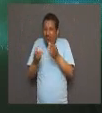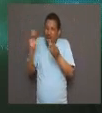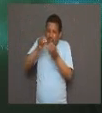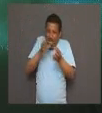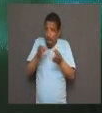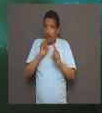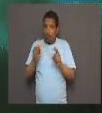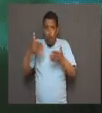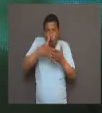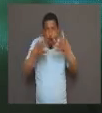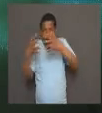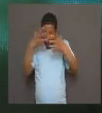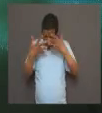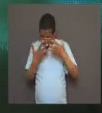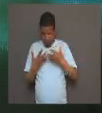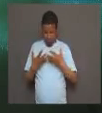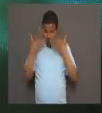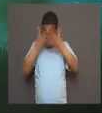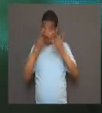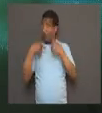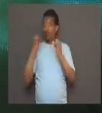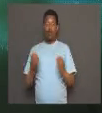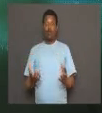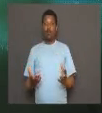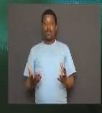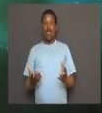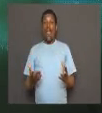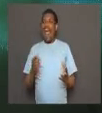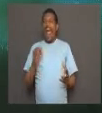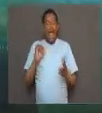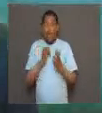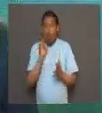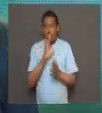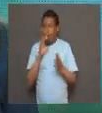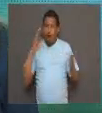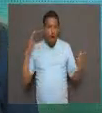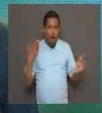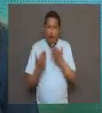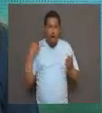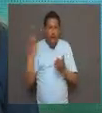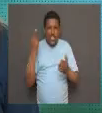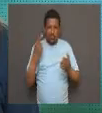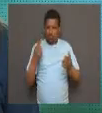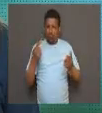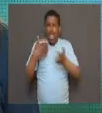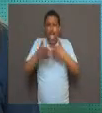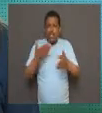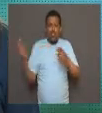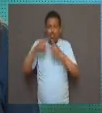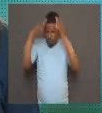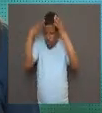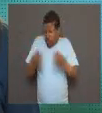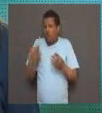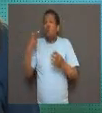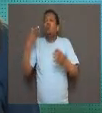many details that it becomes cluttered or confusing. It is not always